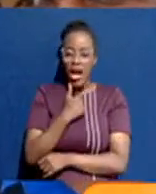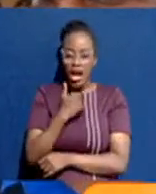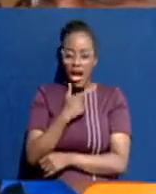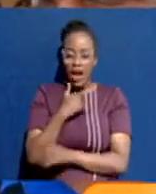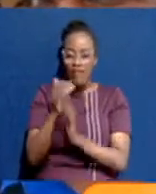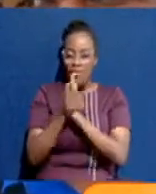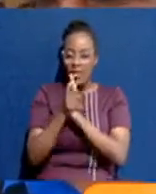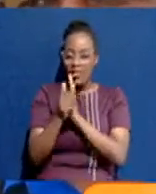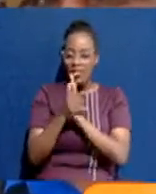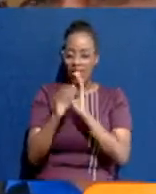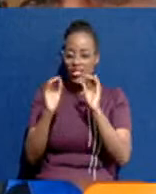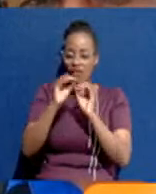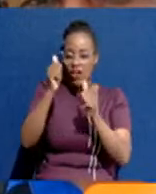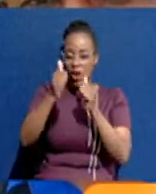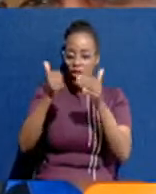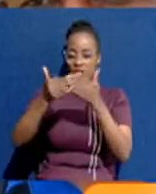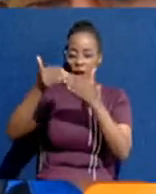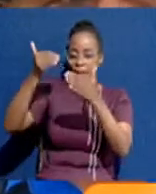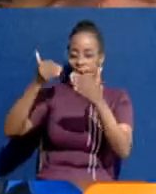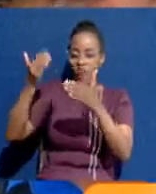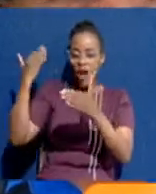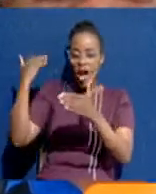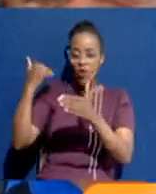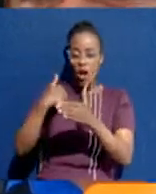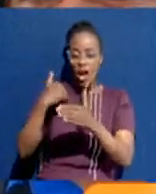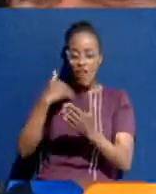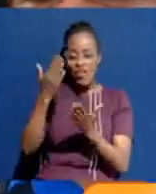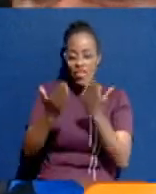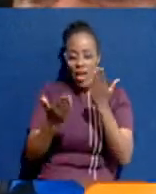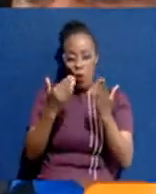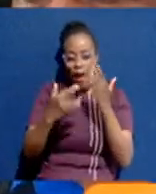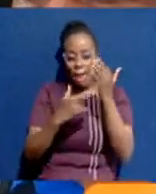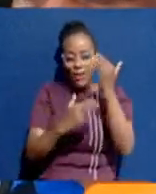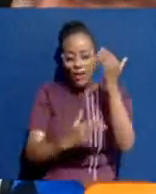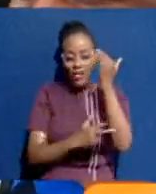queues which used to be there at the weigh bridges some years back.